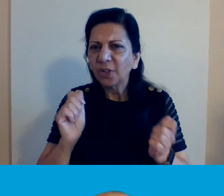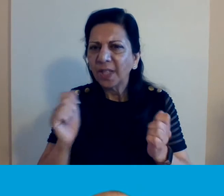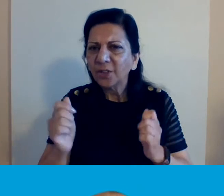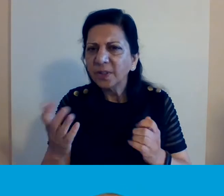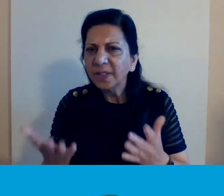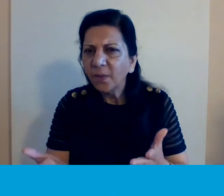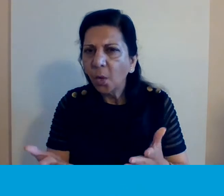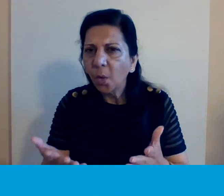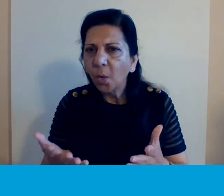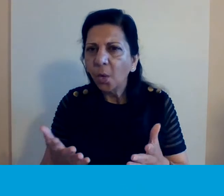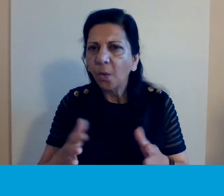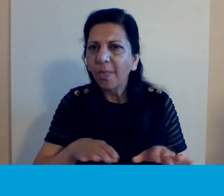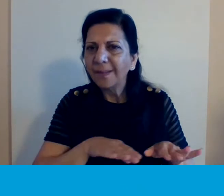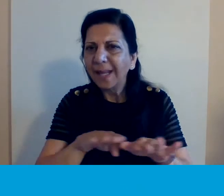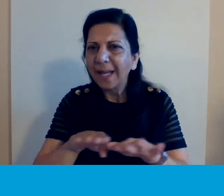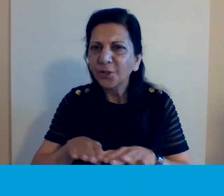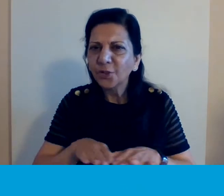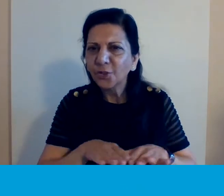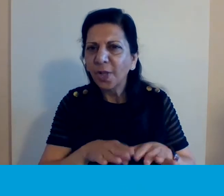Chris.